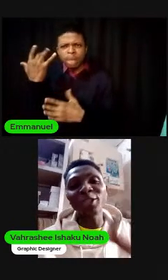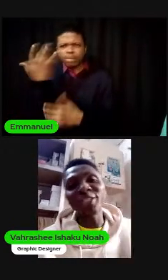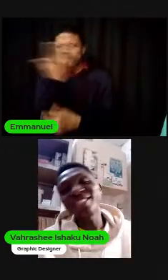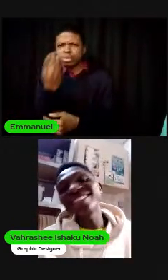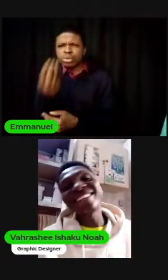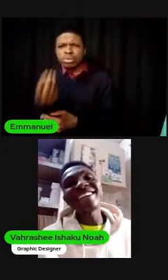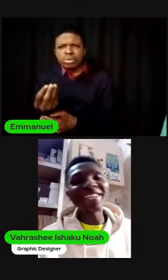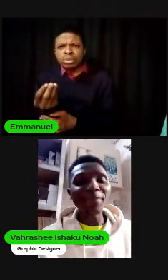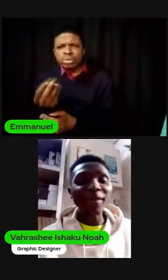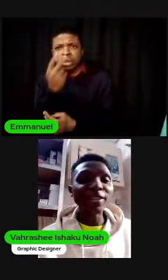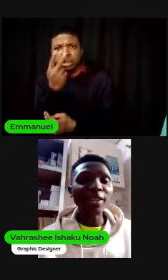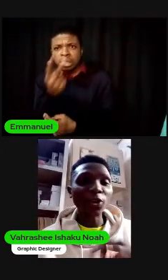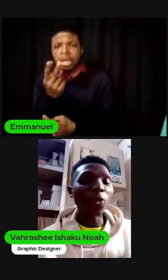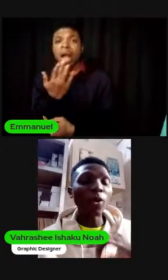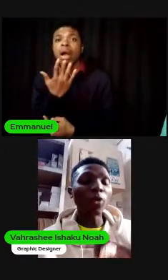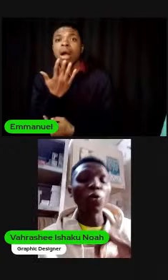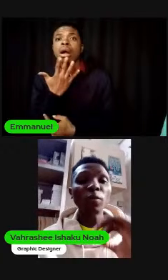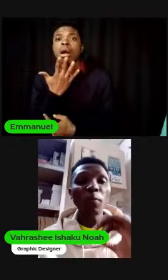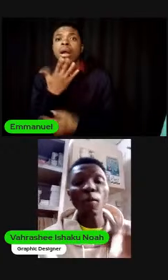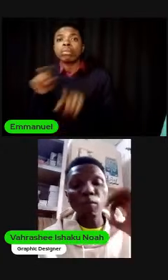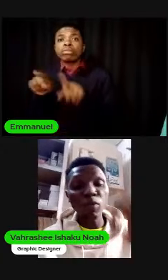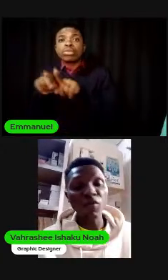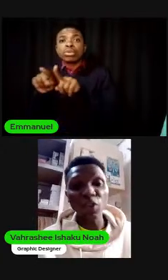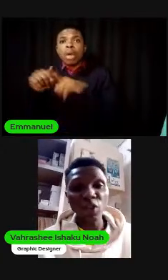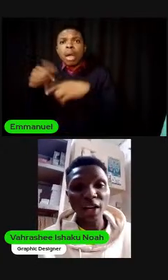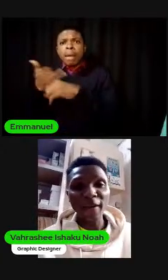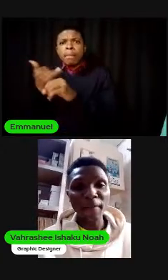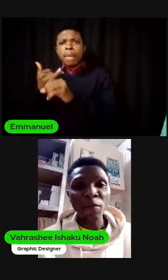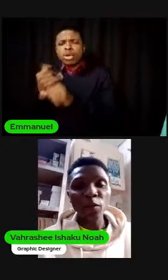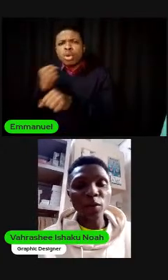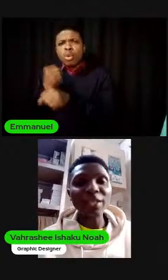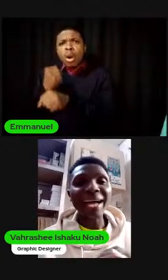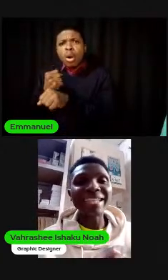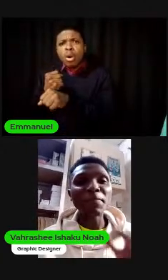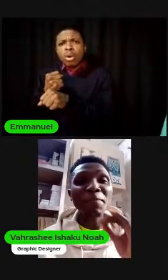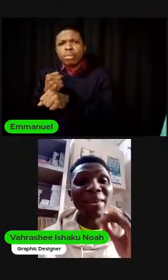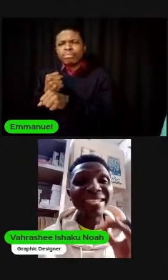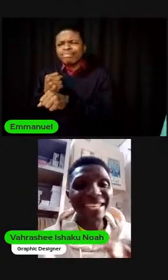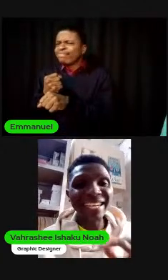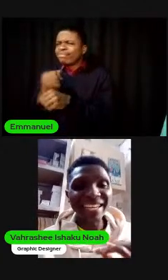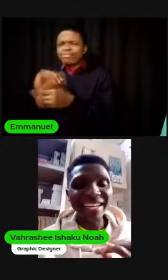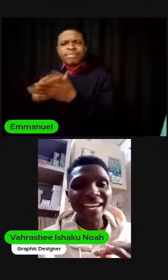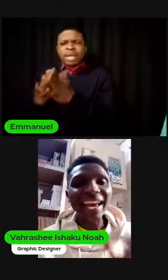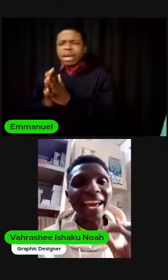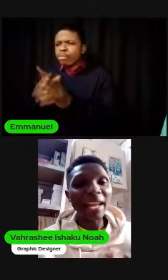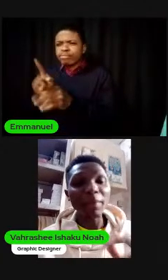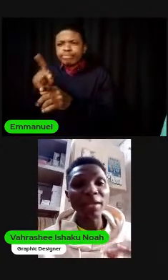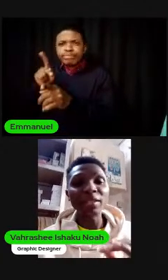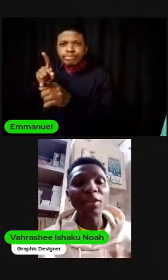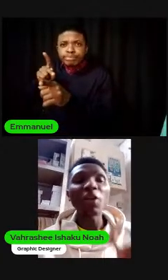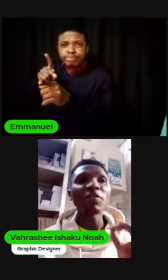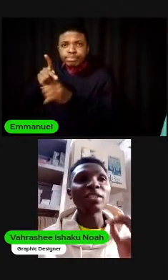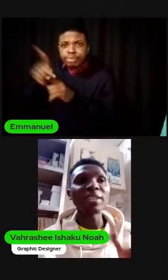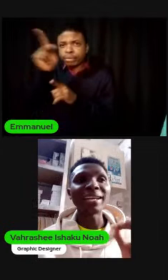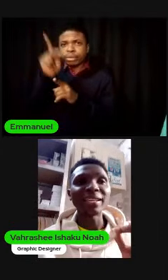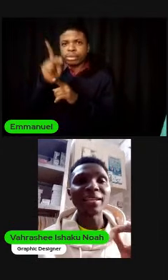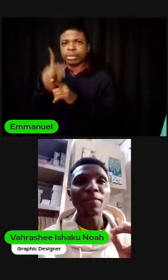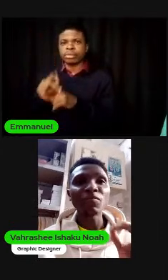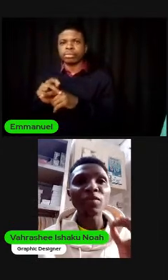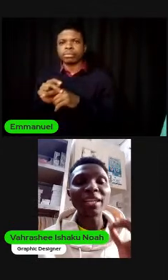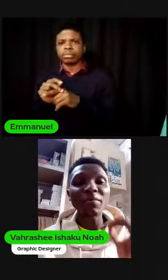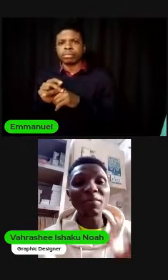top notch. It makes your work look more professional. So these are the basic elements of